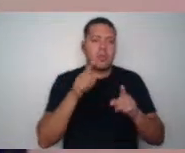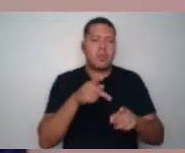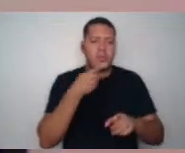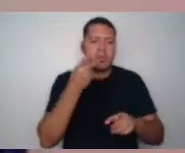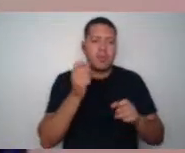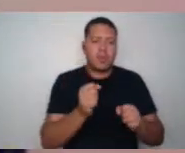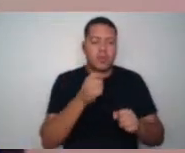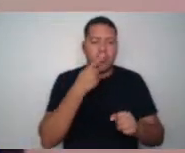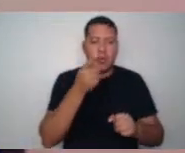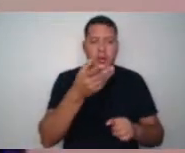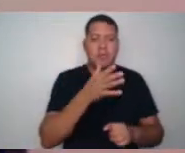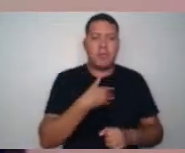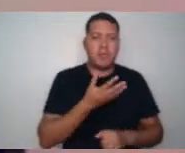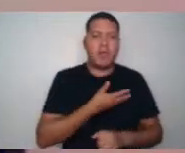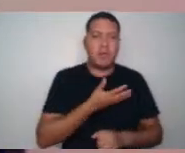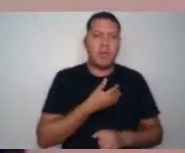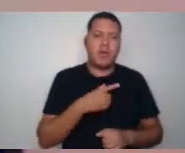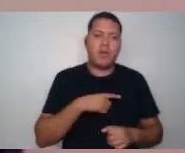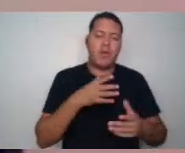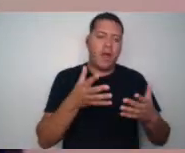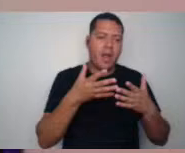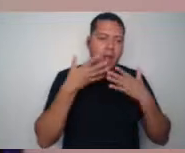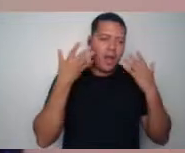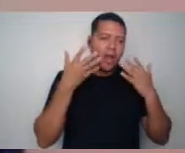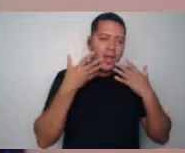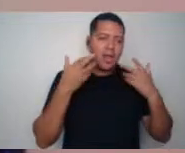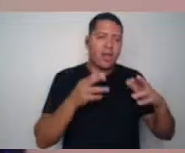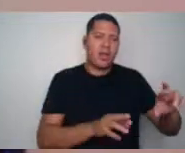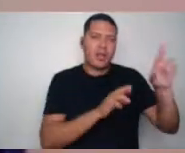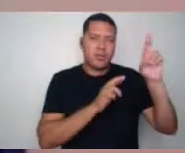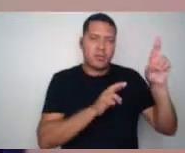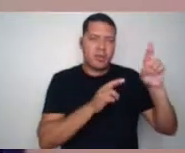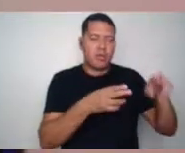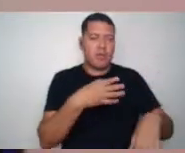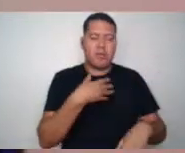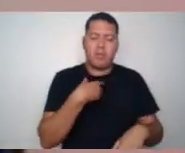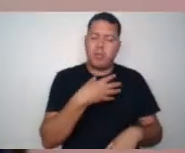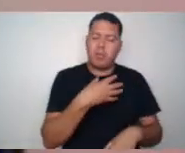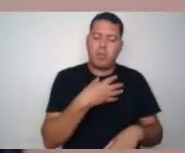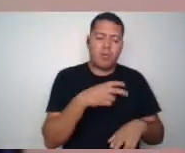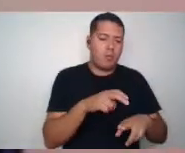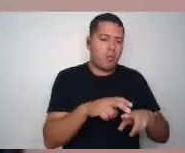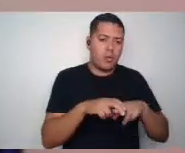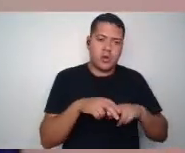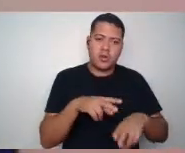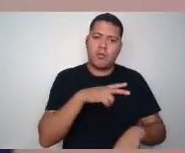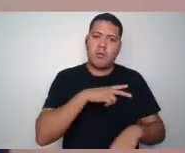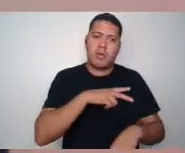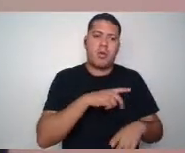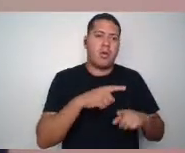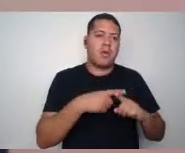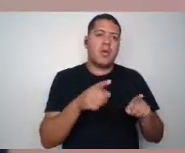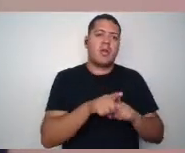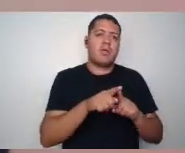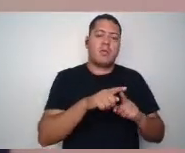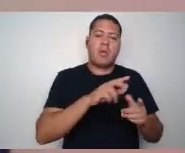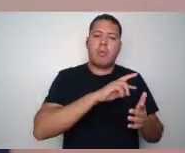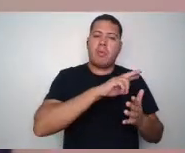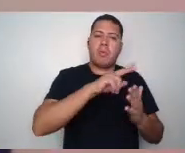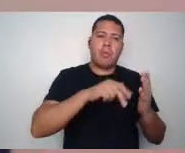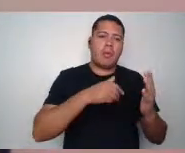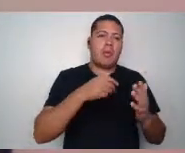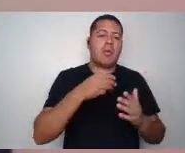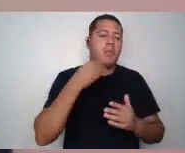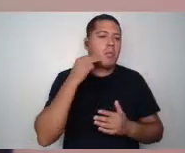I also happily call a friend, fills my heart with hope and happiness because of personal matters, not only mine,